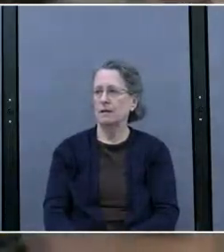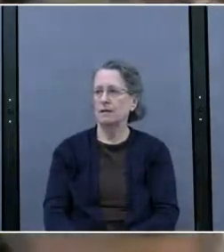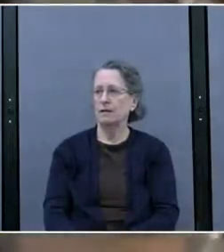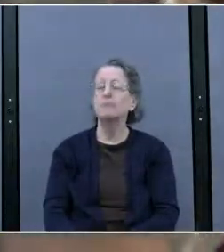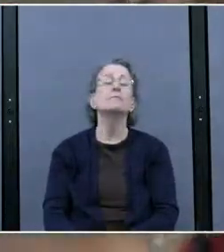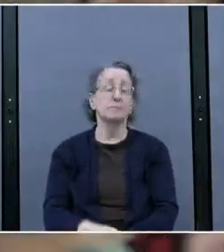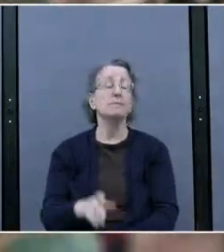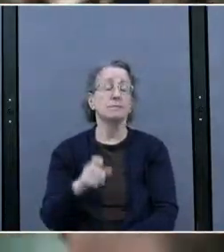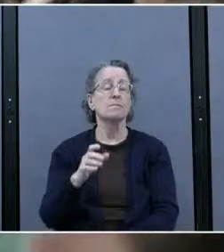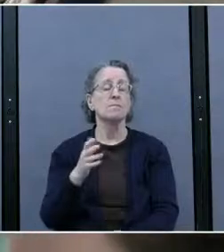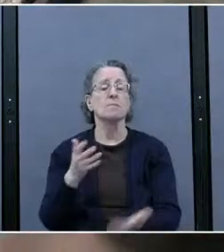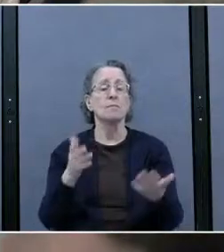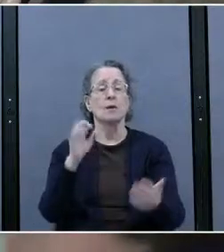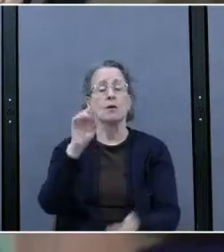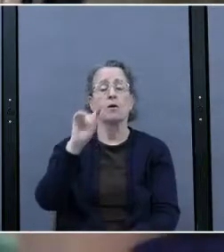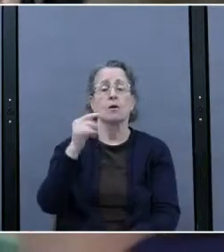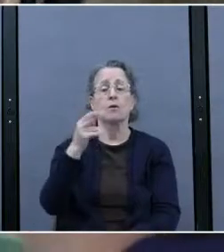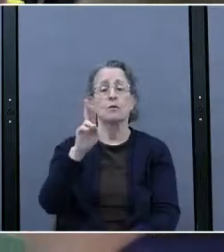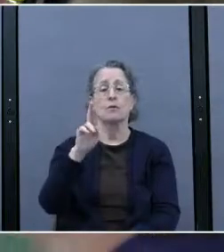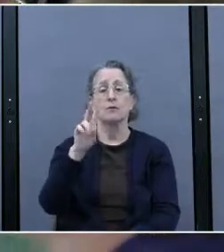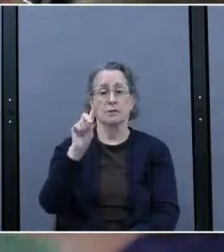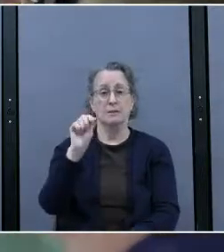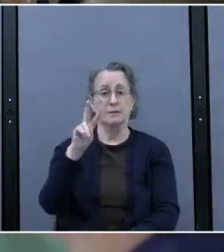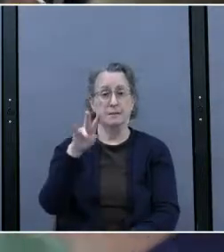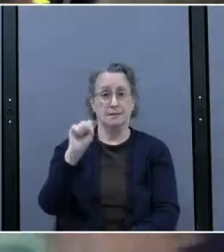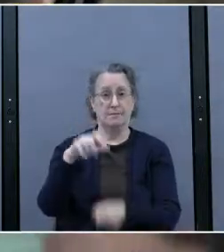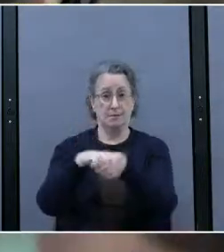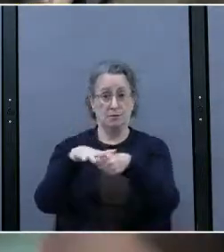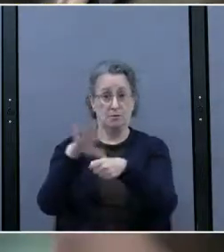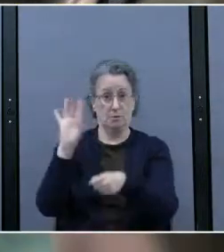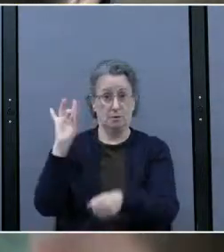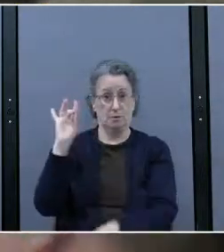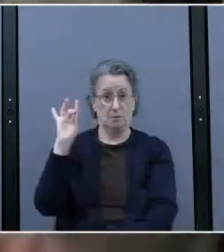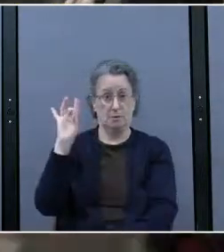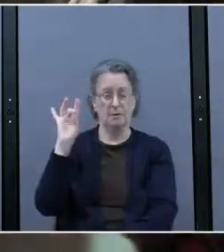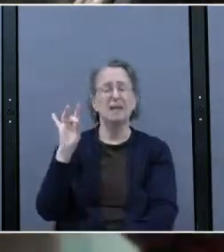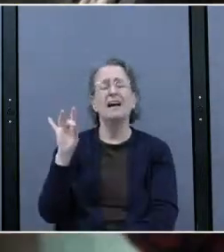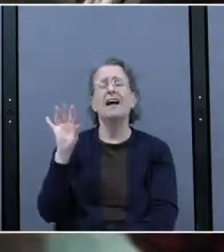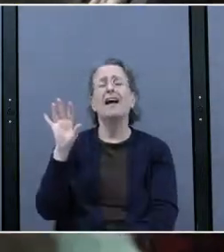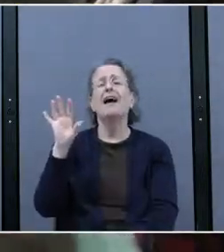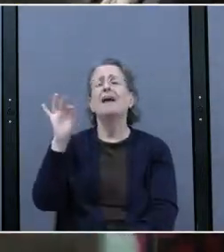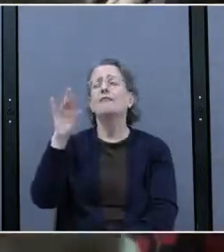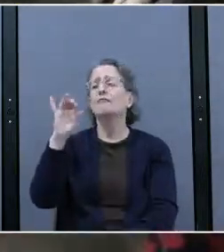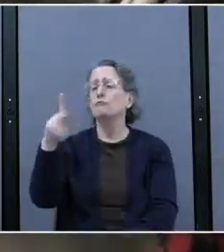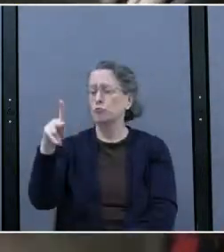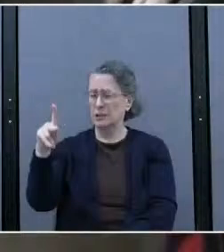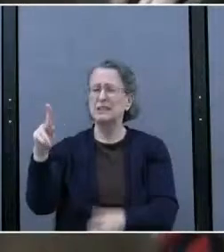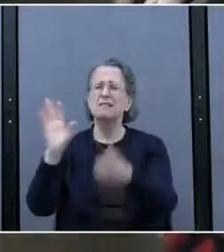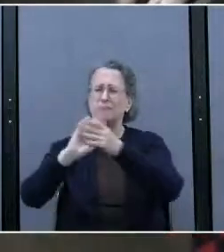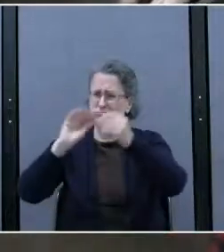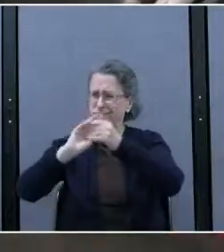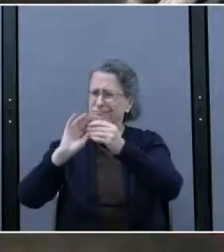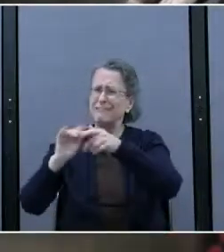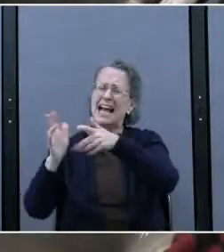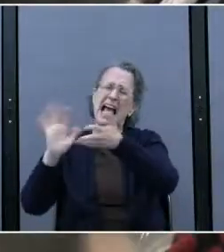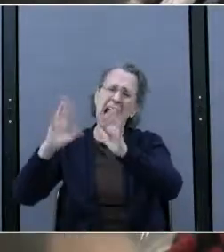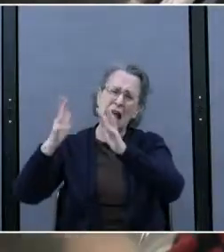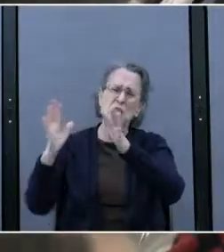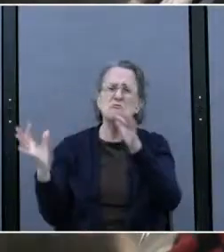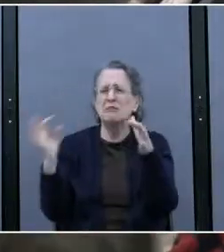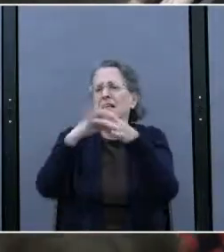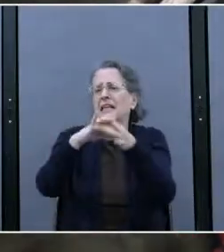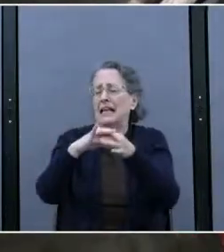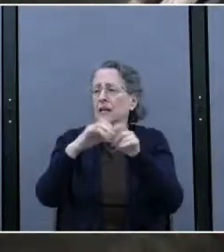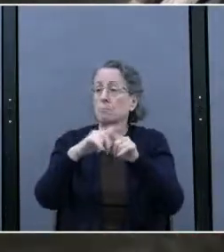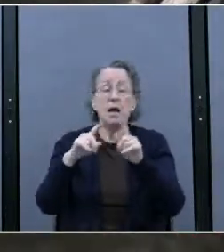Yeah, I guess Arthur Davis, District 8. Frick addressed this a little bit, but I guess I'm curious to hear from someone who's